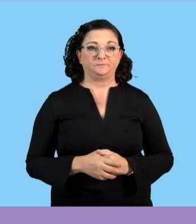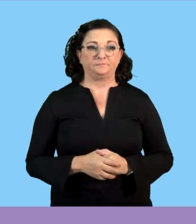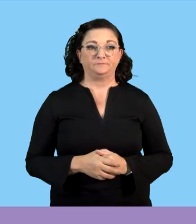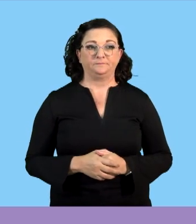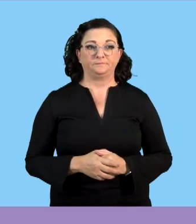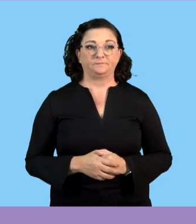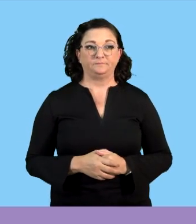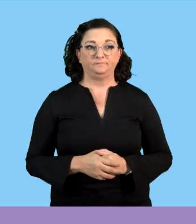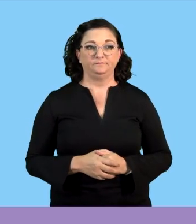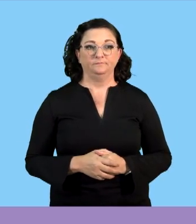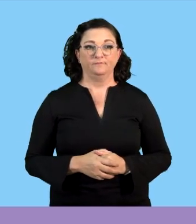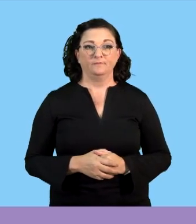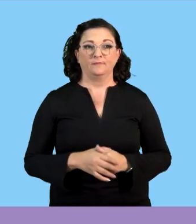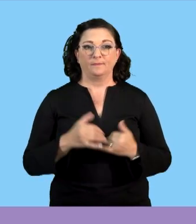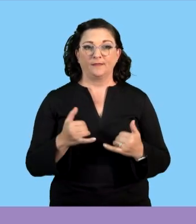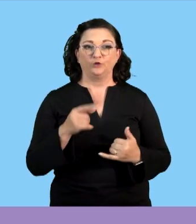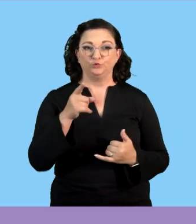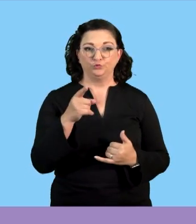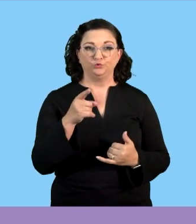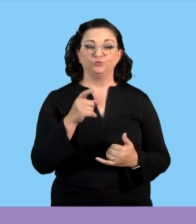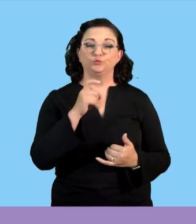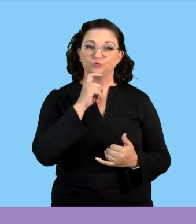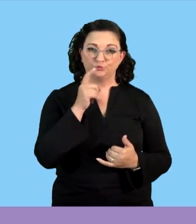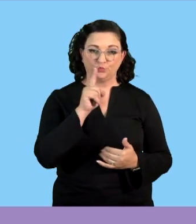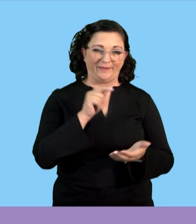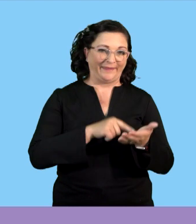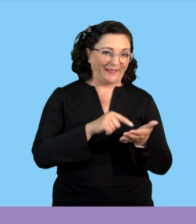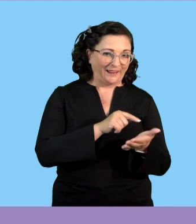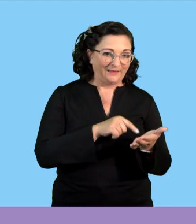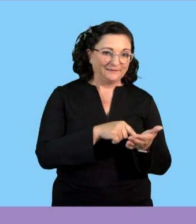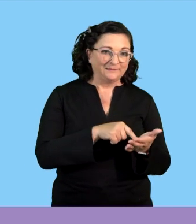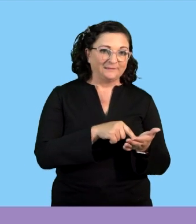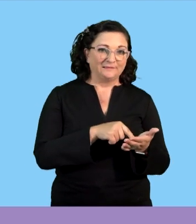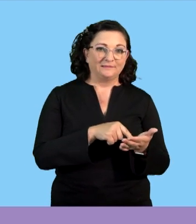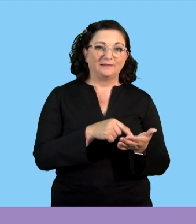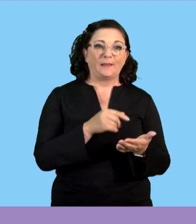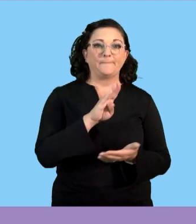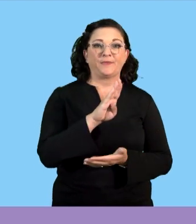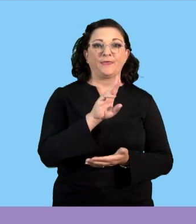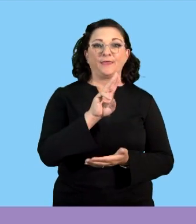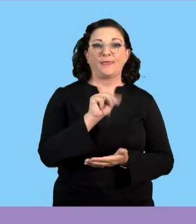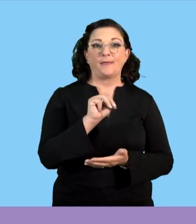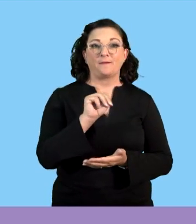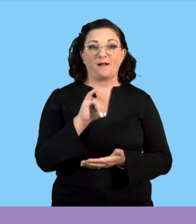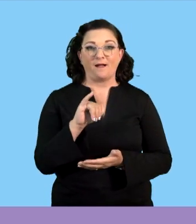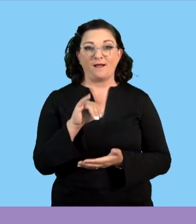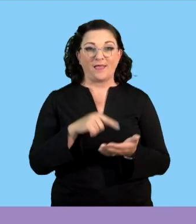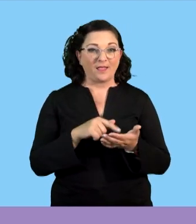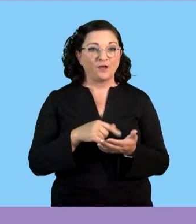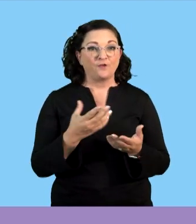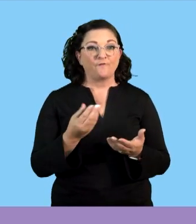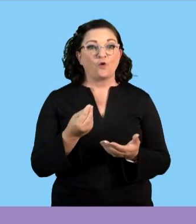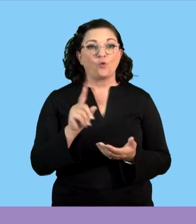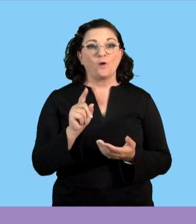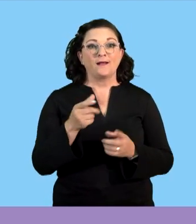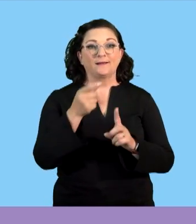squared. Then the question says, use a calculator to calculate the BMI of athlete number